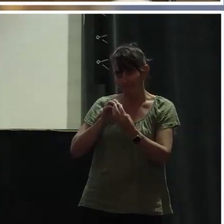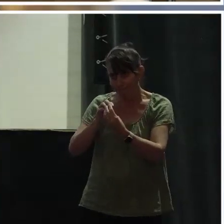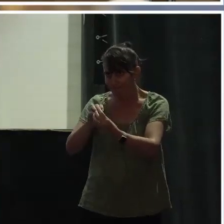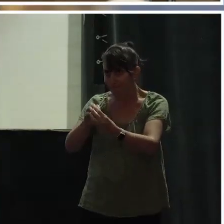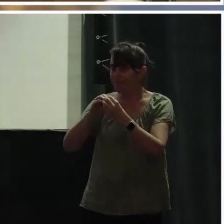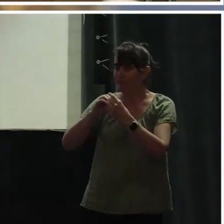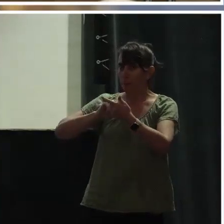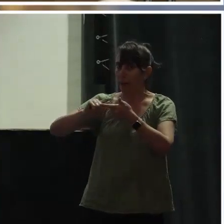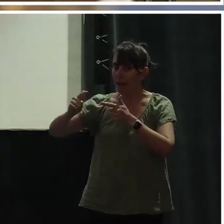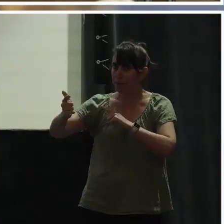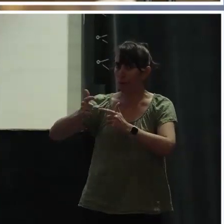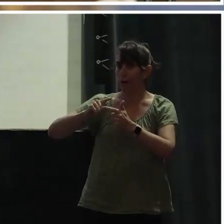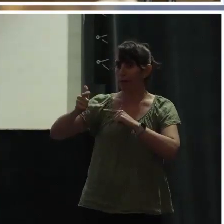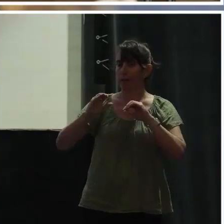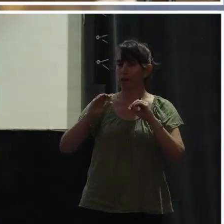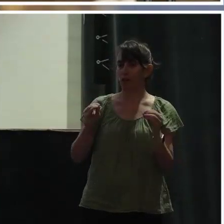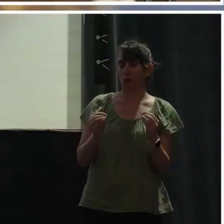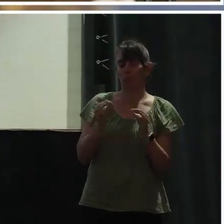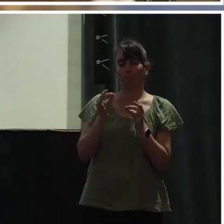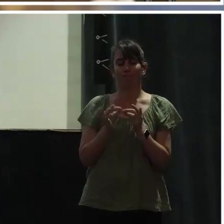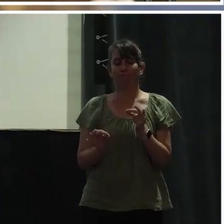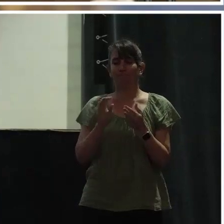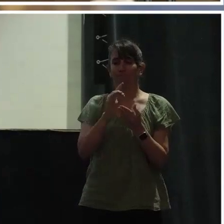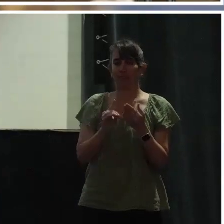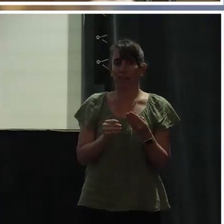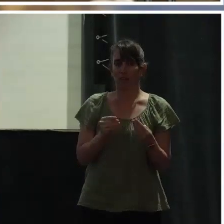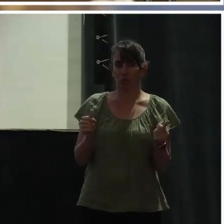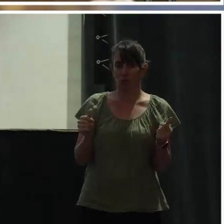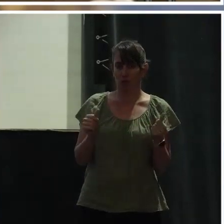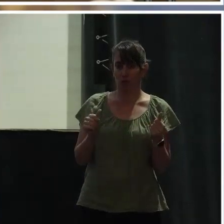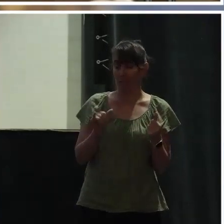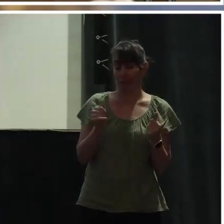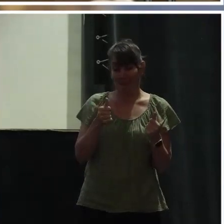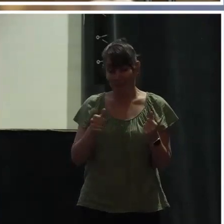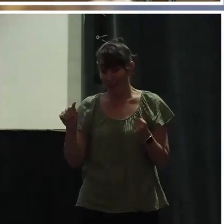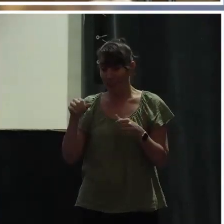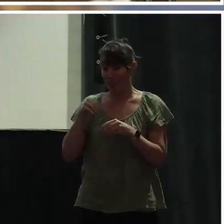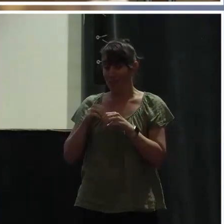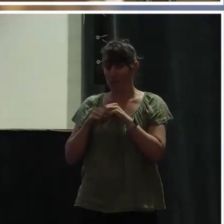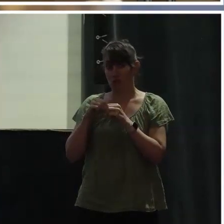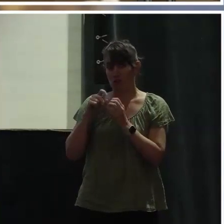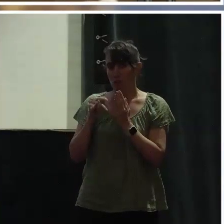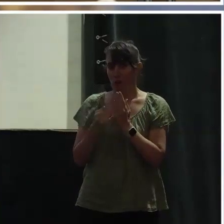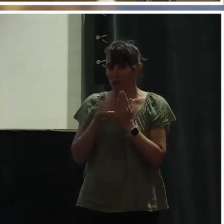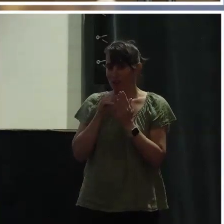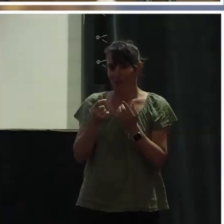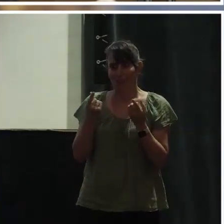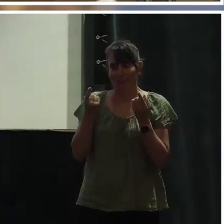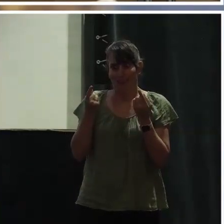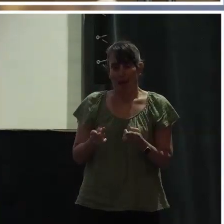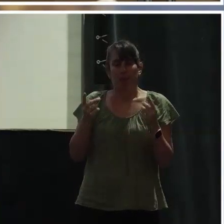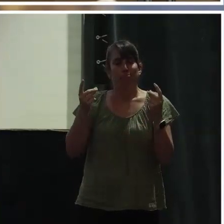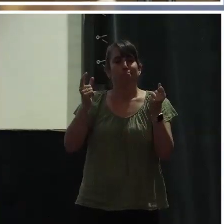kind of easy design solution. And like any infrastructure projects, they don't happen overnight. These are projects that